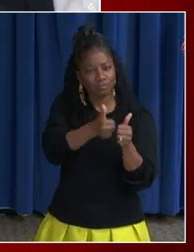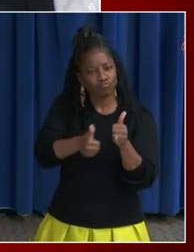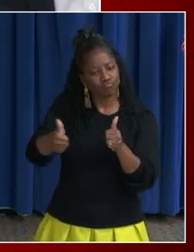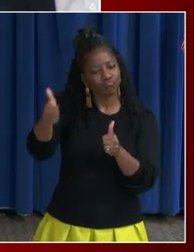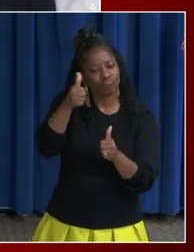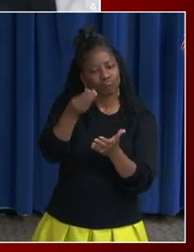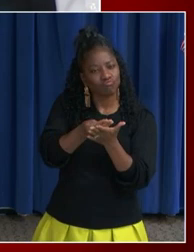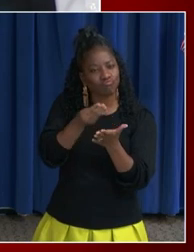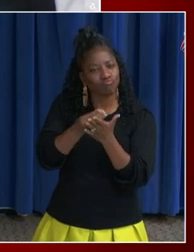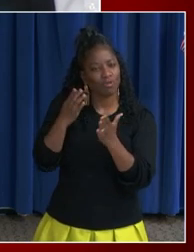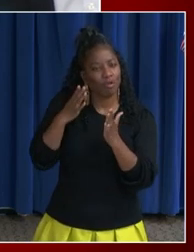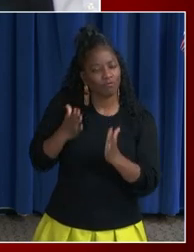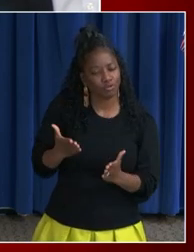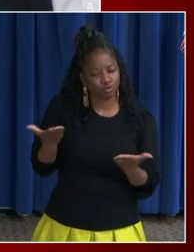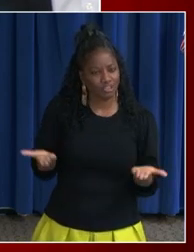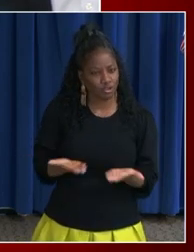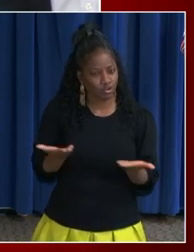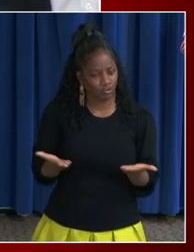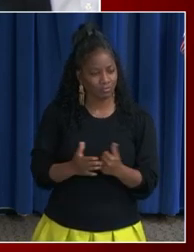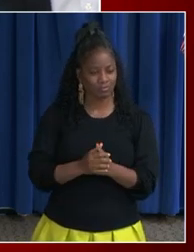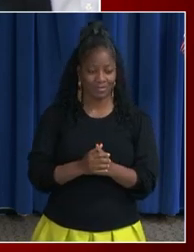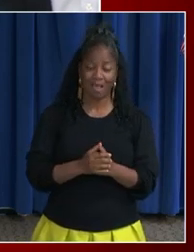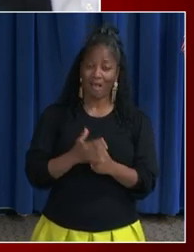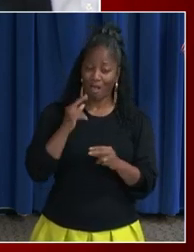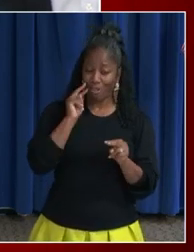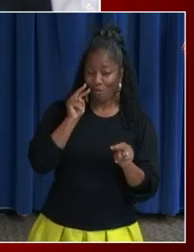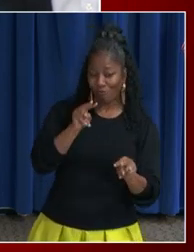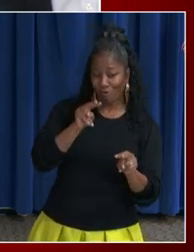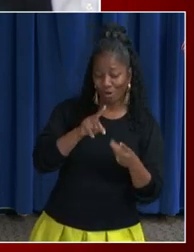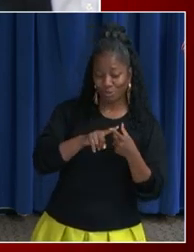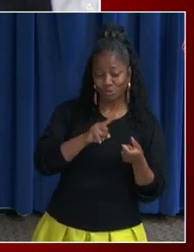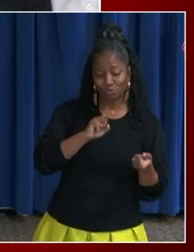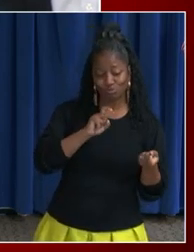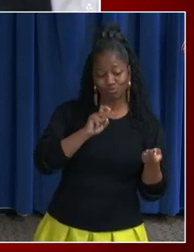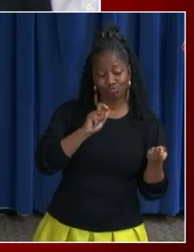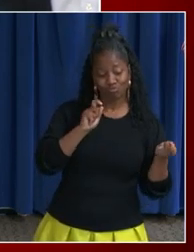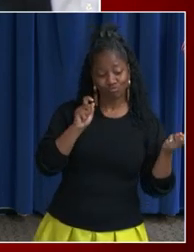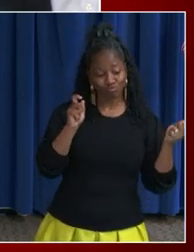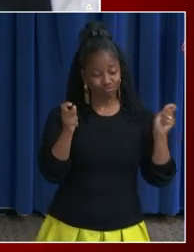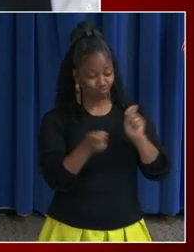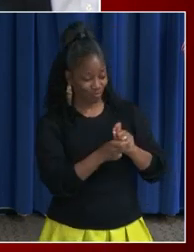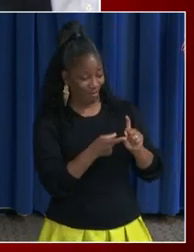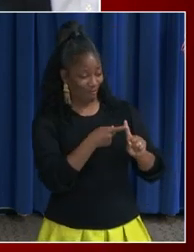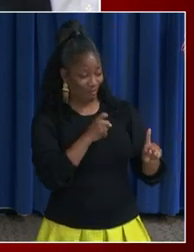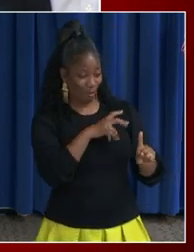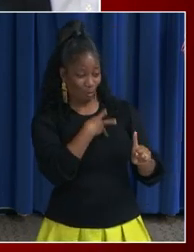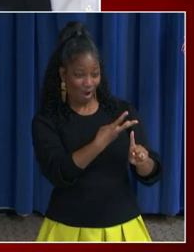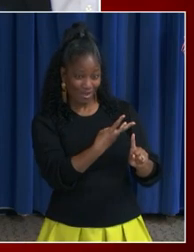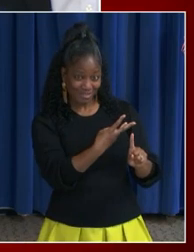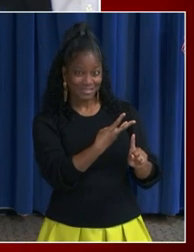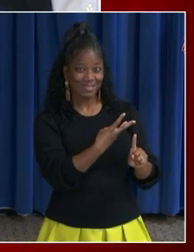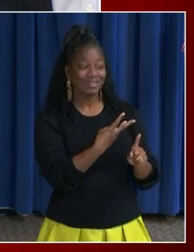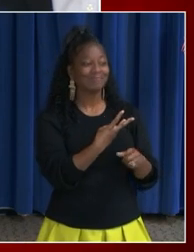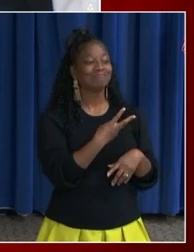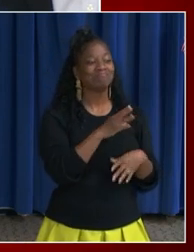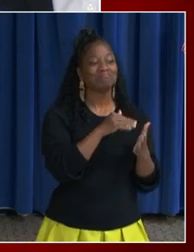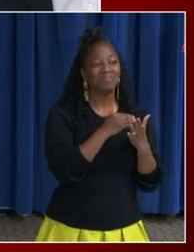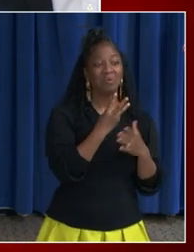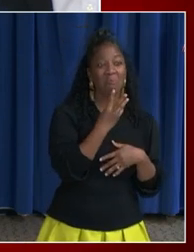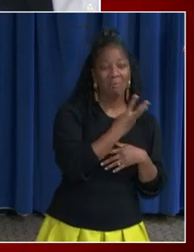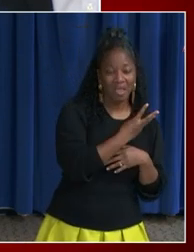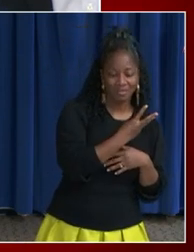forward to transitioning from a Washingtonian from the Pacific Northwest to becoming a Washingtonian here in the